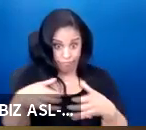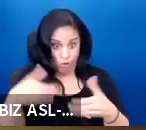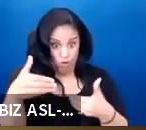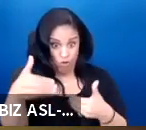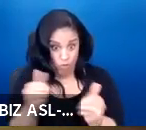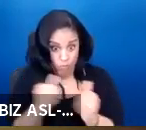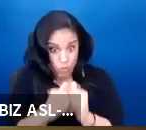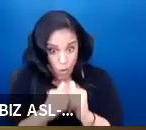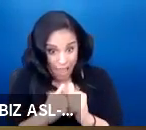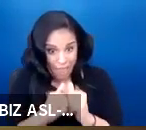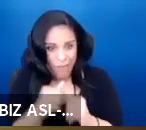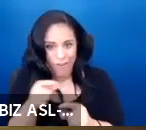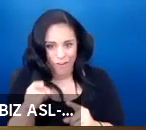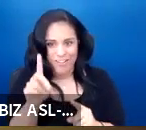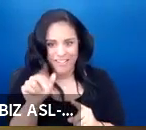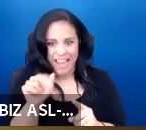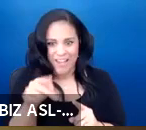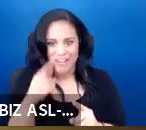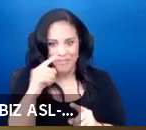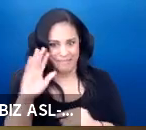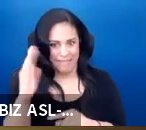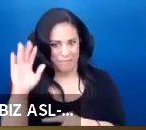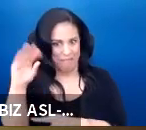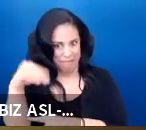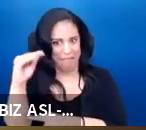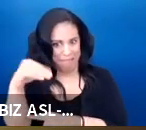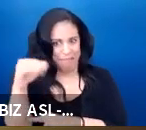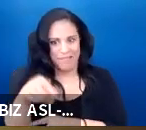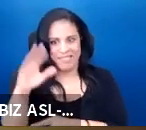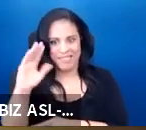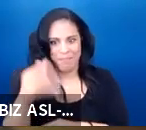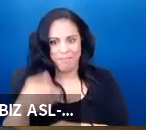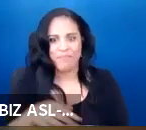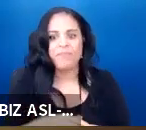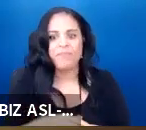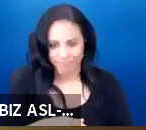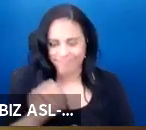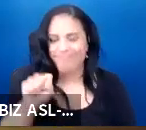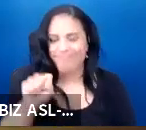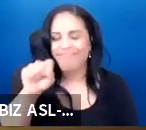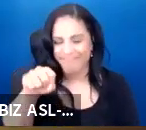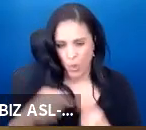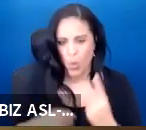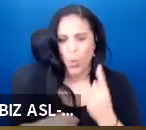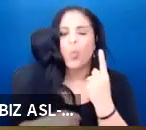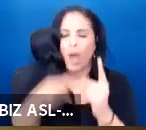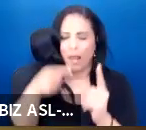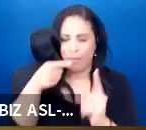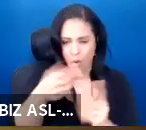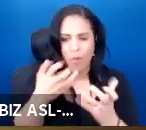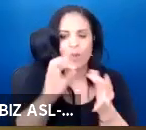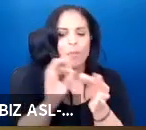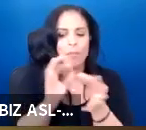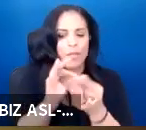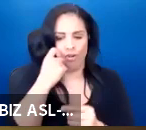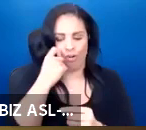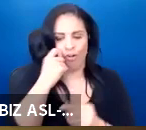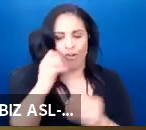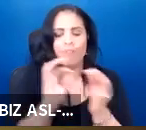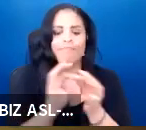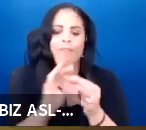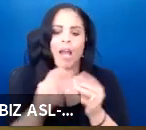Dan, you seem to have your nodding your head. Yeah, I mean, I had one point I had wanted to mention earlier was